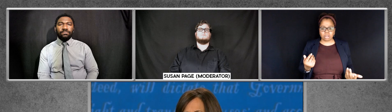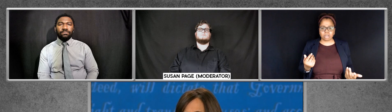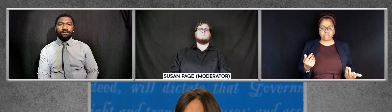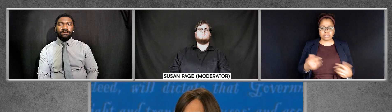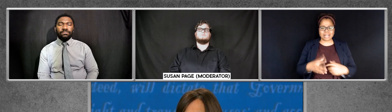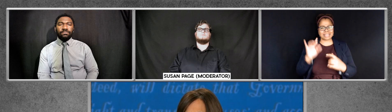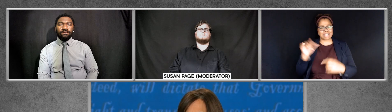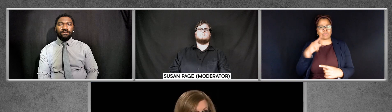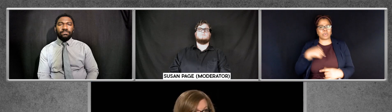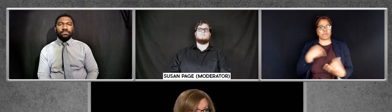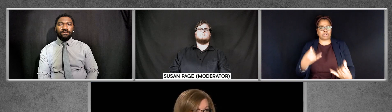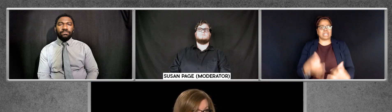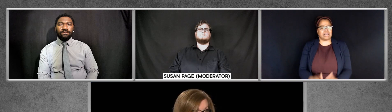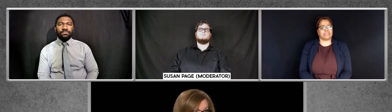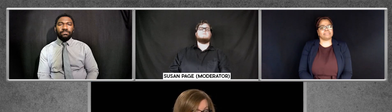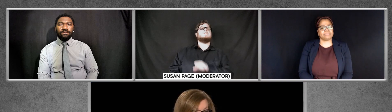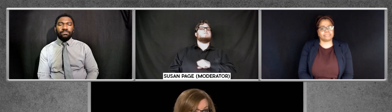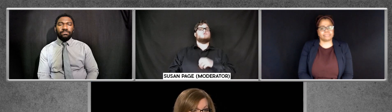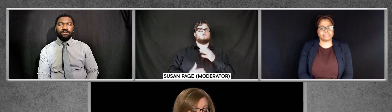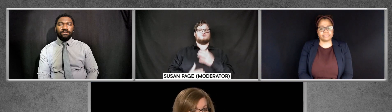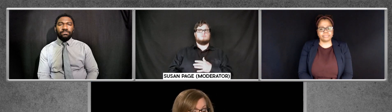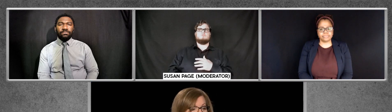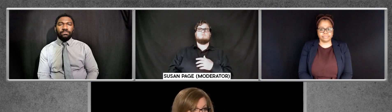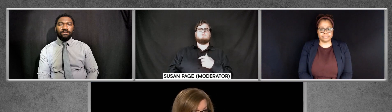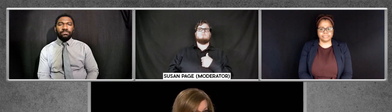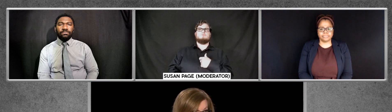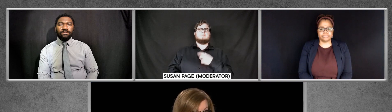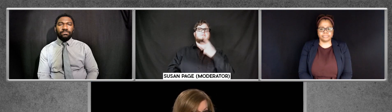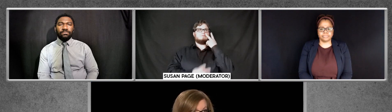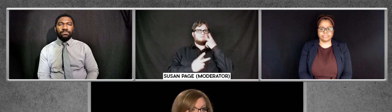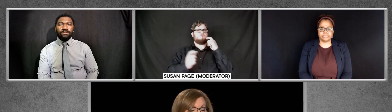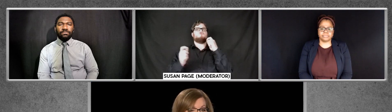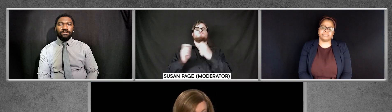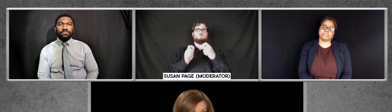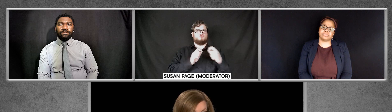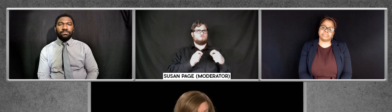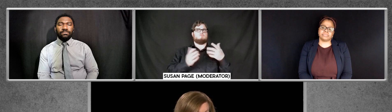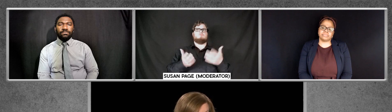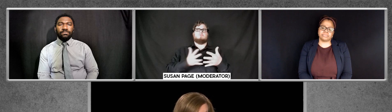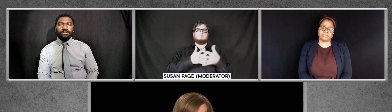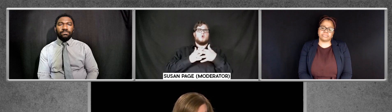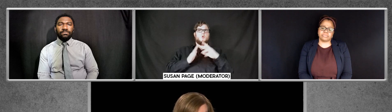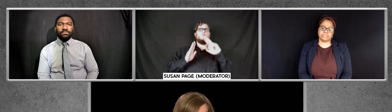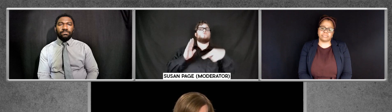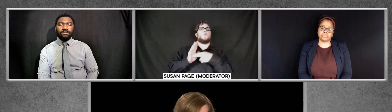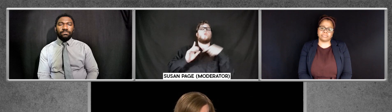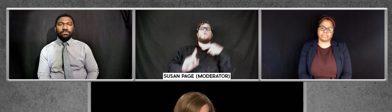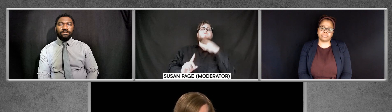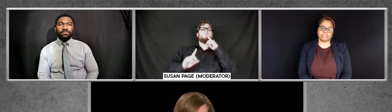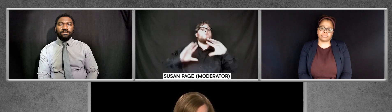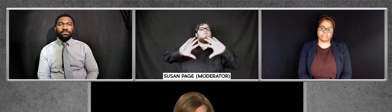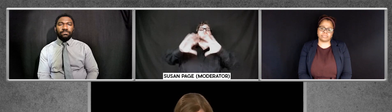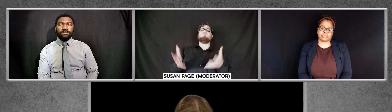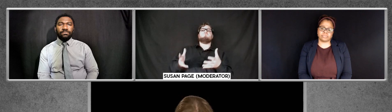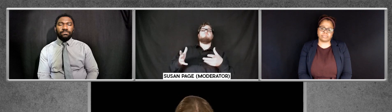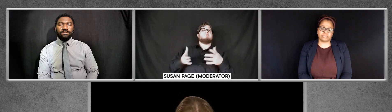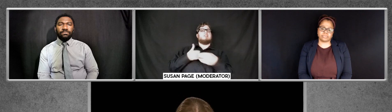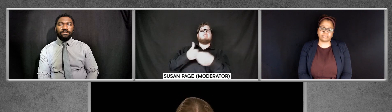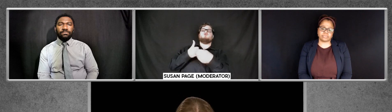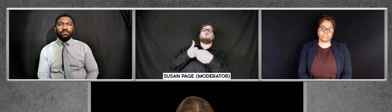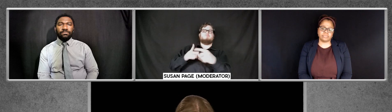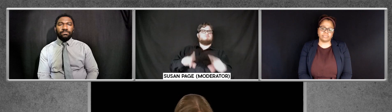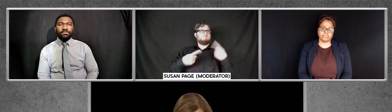Senator Harris, we've seen changes in the role of the United States in terms of global leadership over the past 4 years.